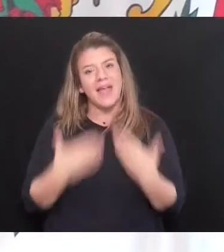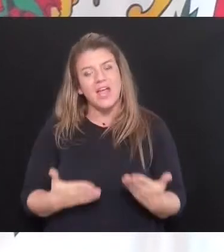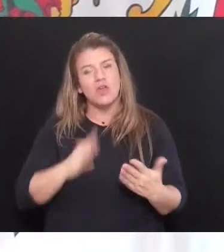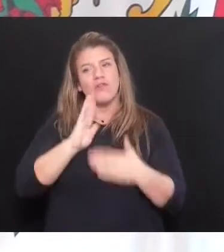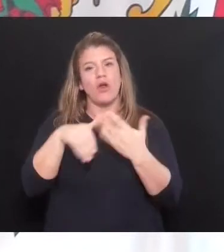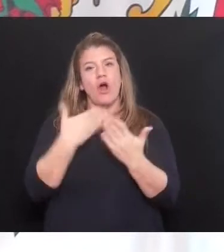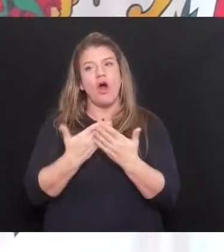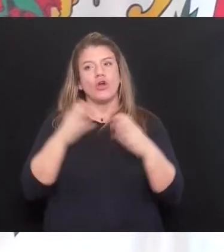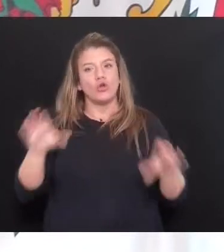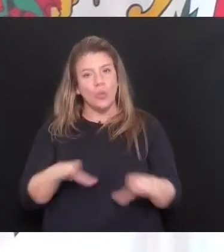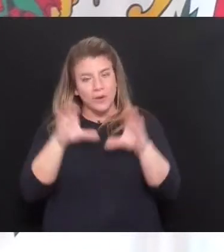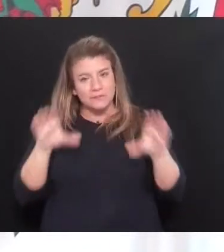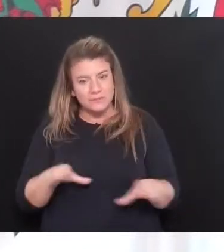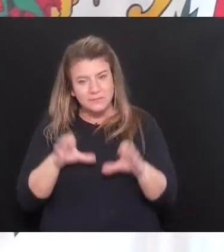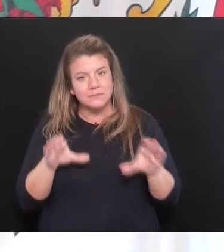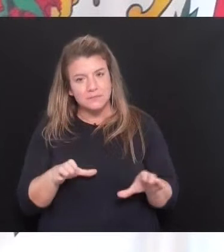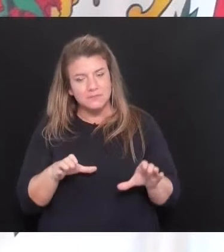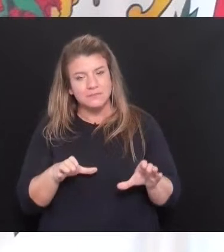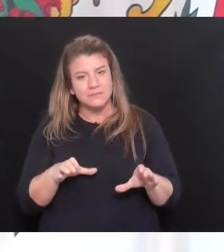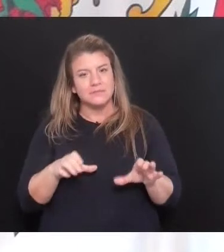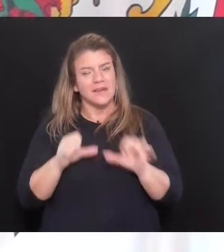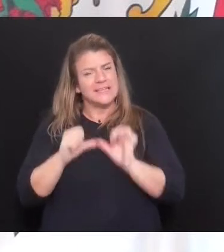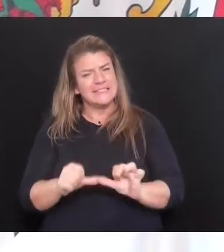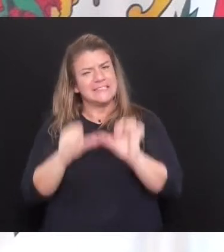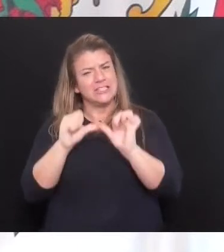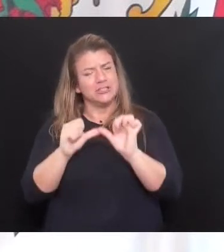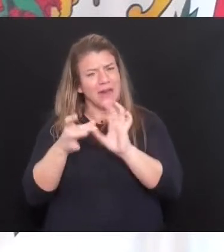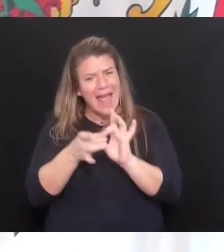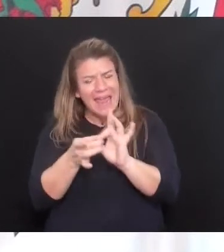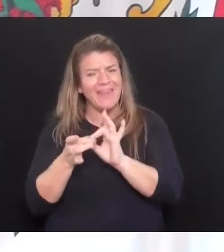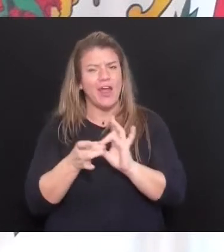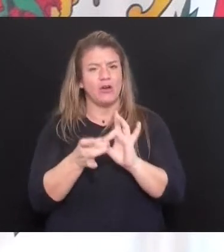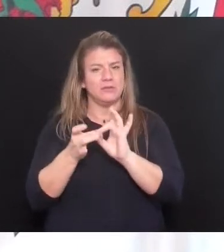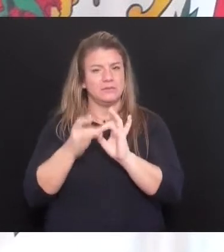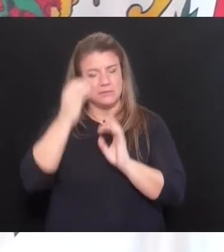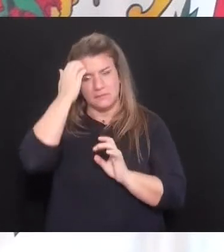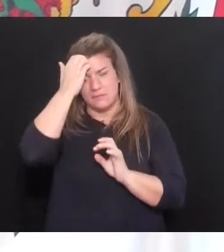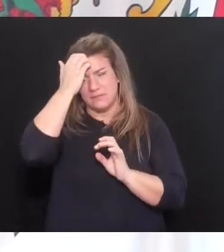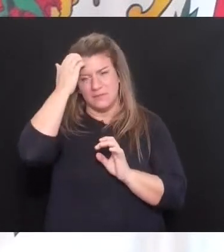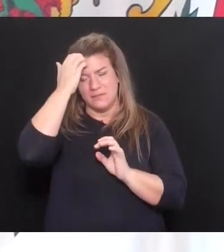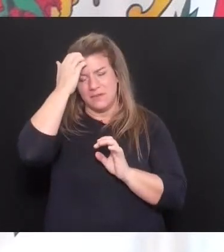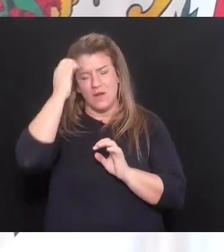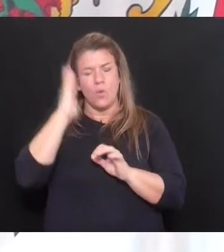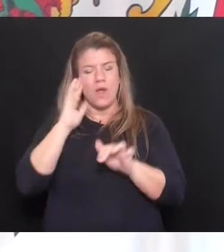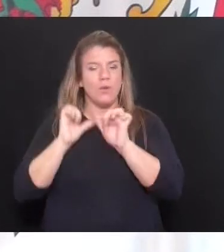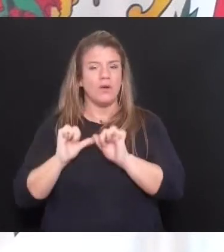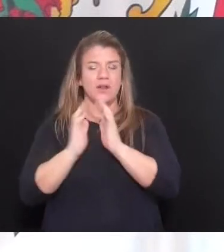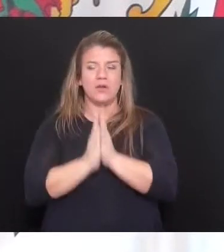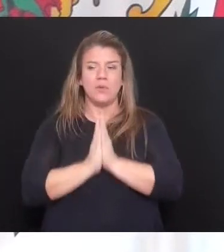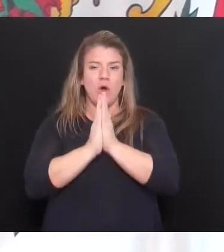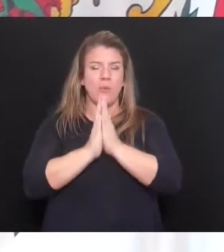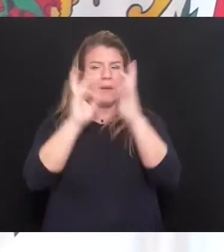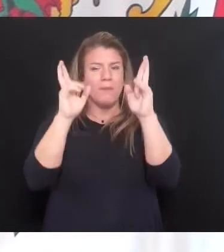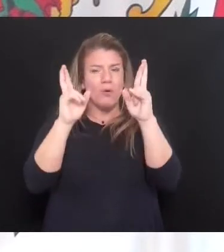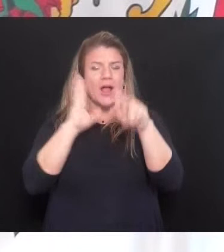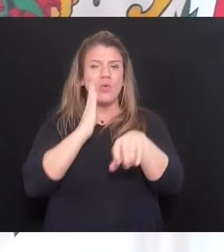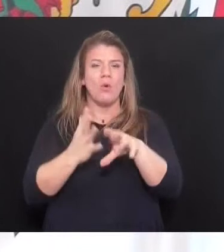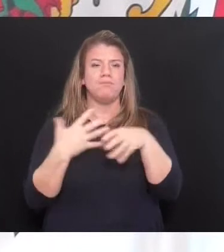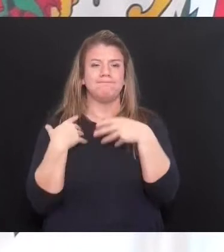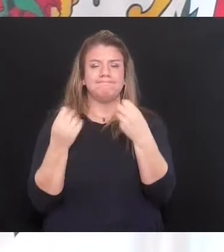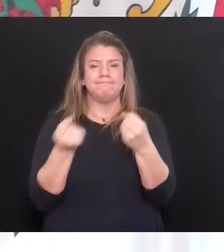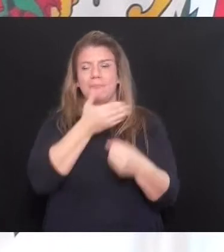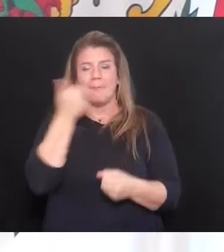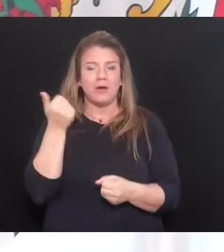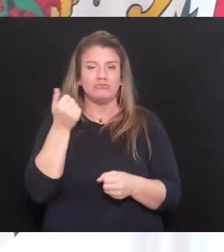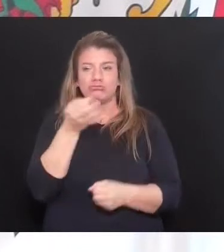you've done, and hang in there. And we're going to continue to hope and pray you're well soon,